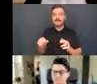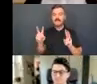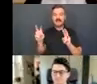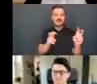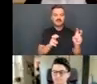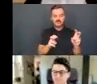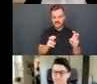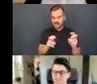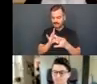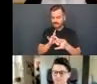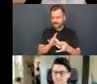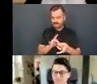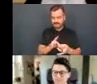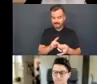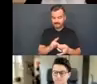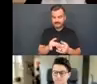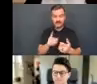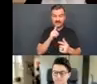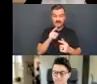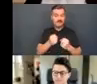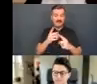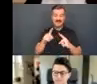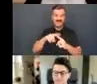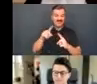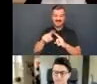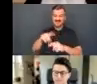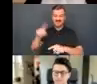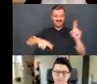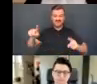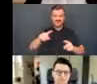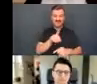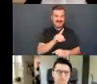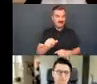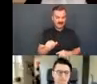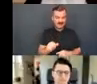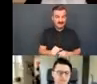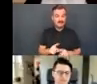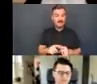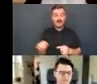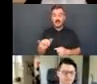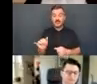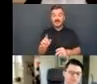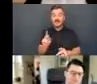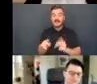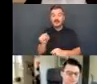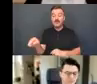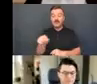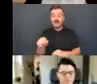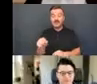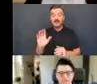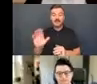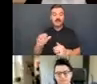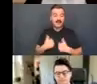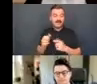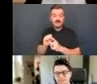uh, people with various kinds of disabilities, uh, but also with, uh, people in various, uh, situations